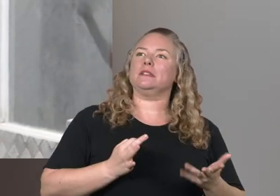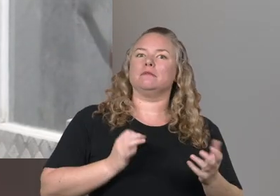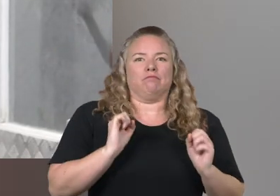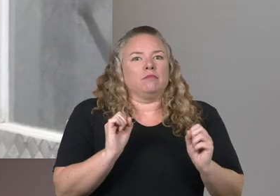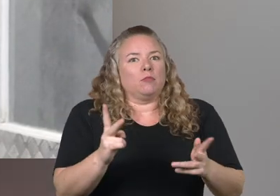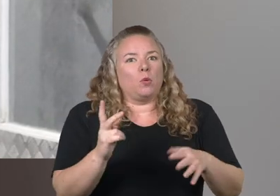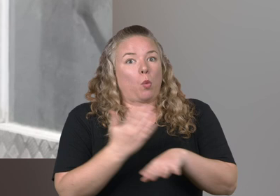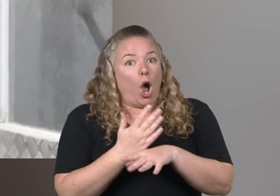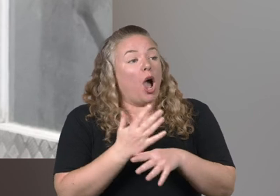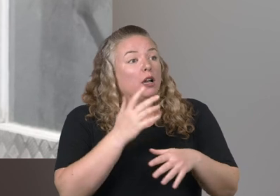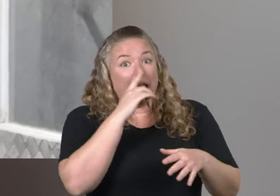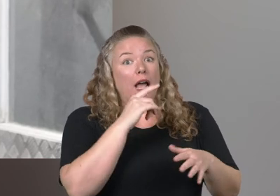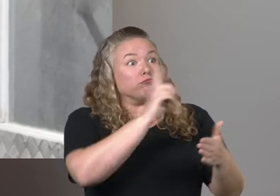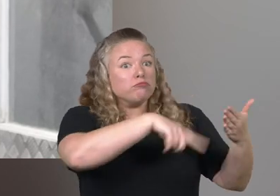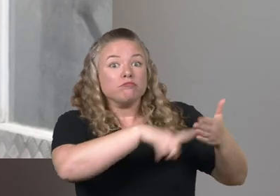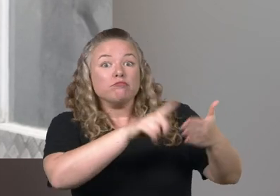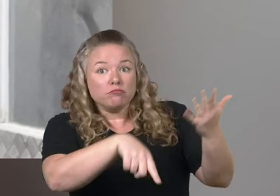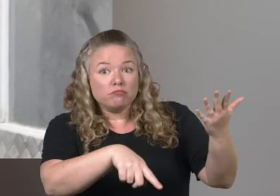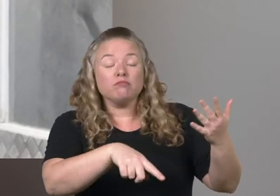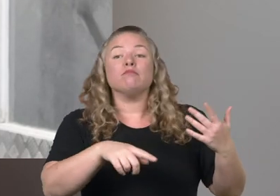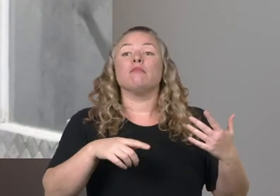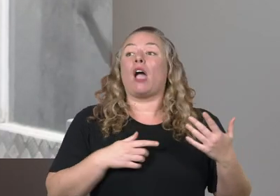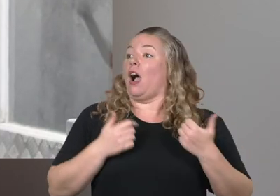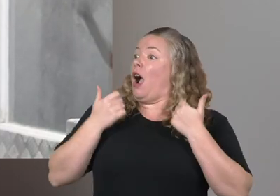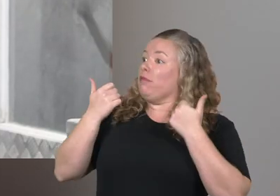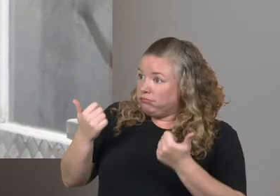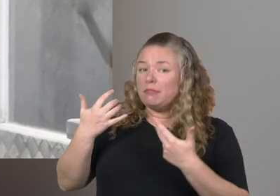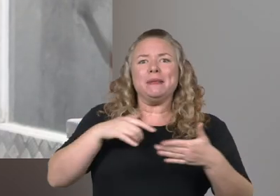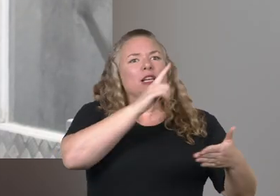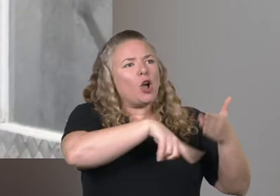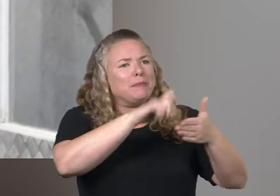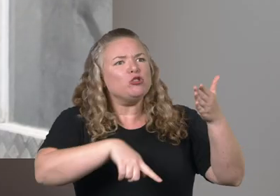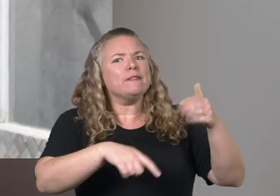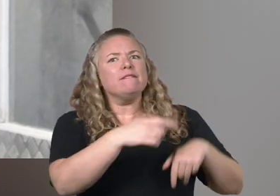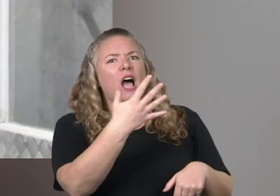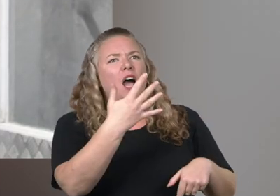artists, performance type work? And we commissioned